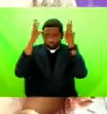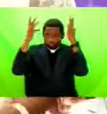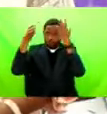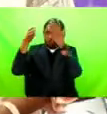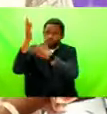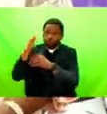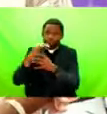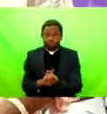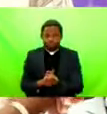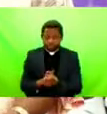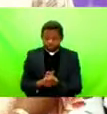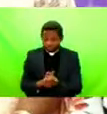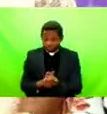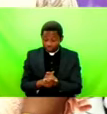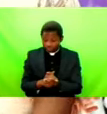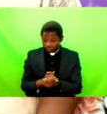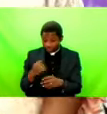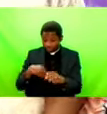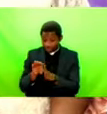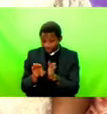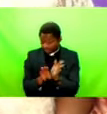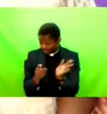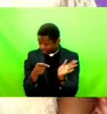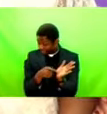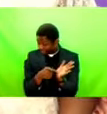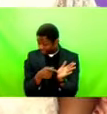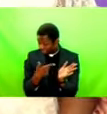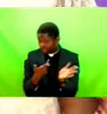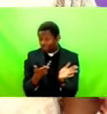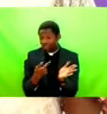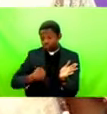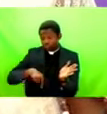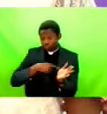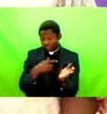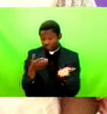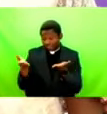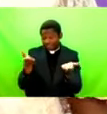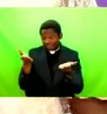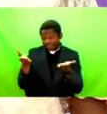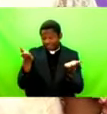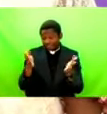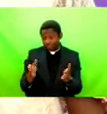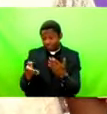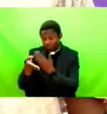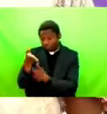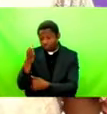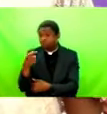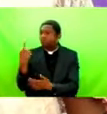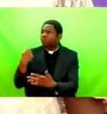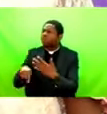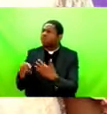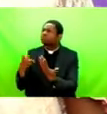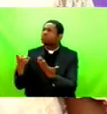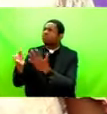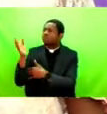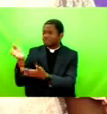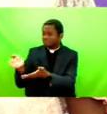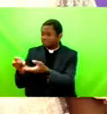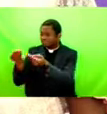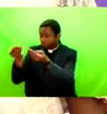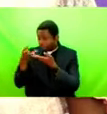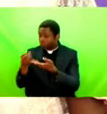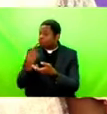Beloved, as the scripture has indicated, we are the servants of God. What he has asked for us is what we